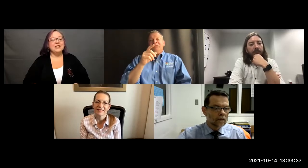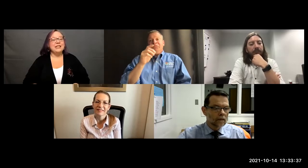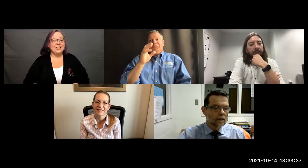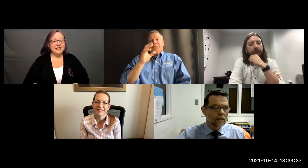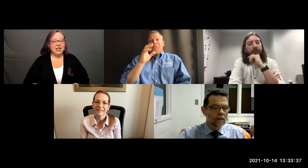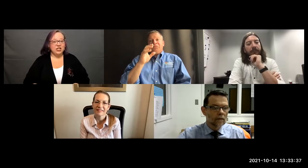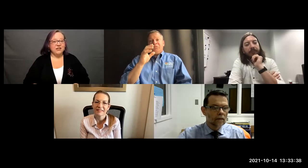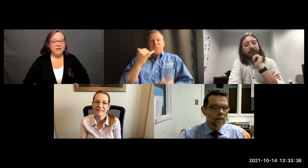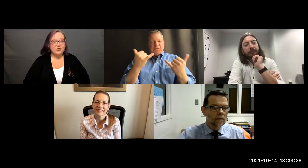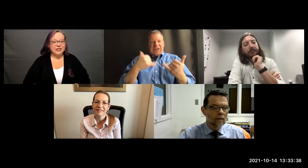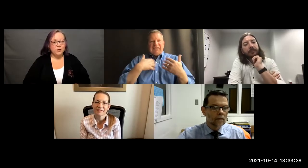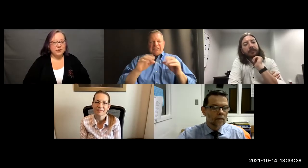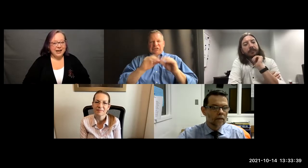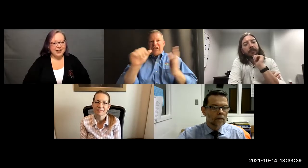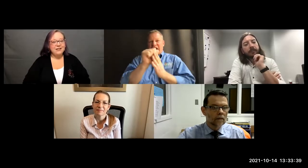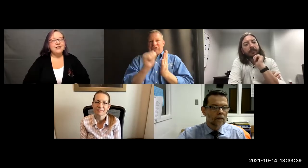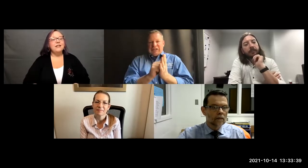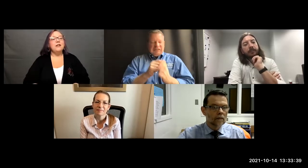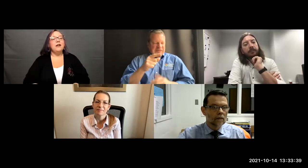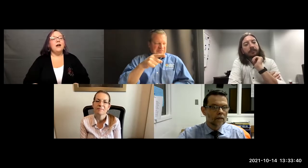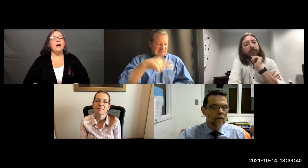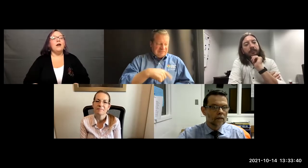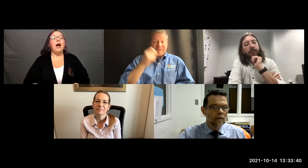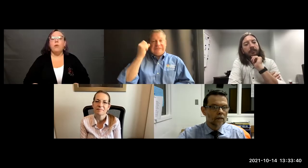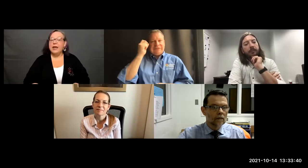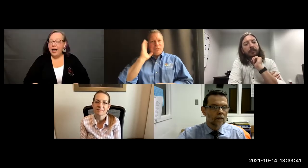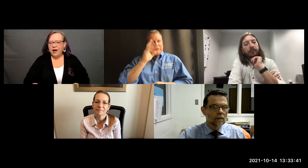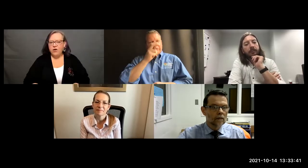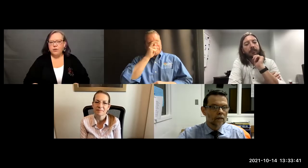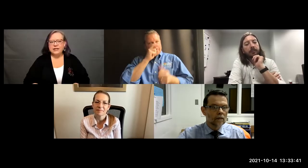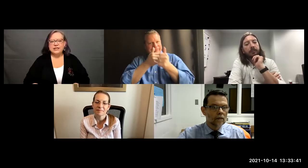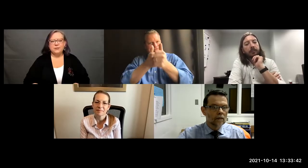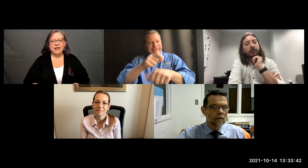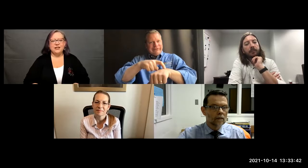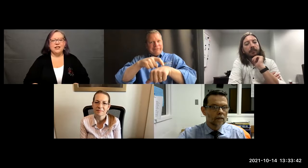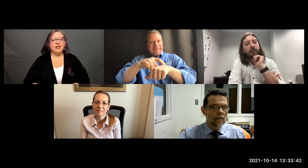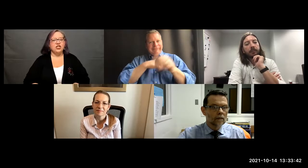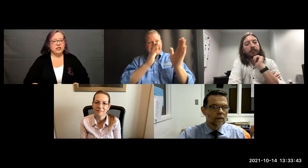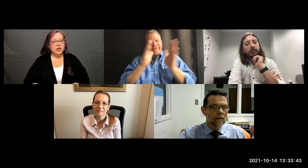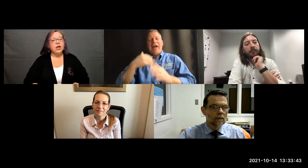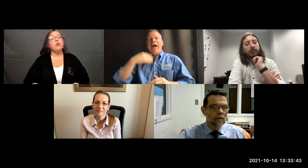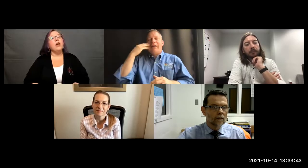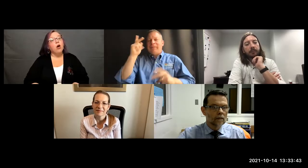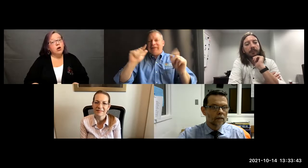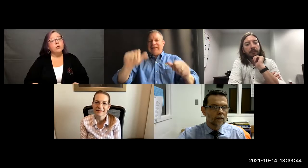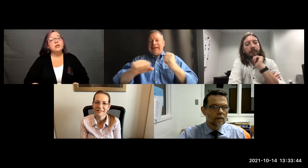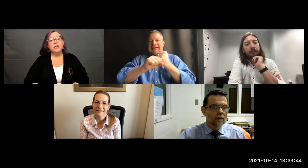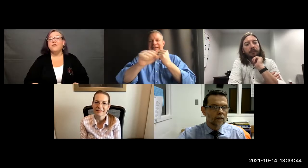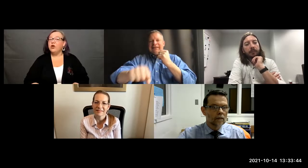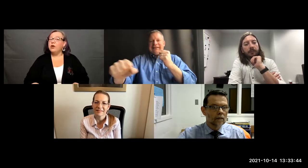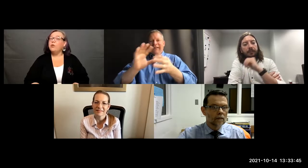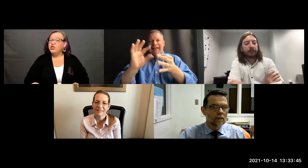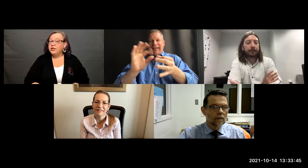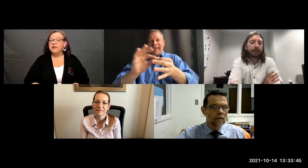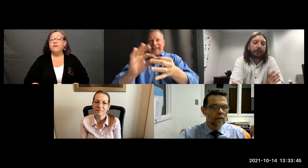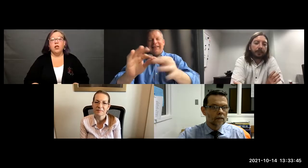with this data discussion ever since we began. We have already disseminated the agenda, and we are going to be